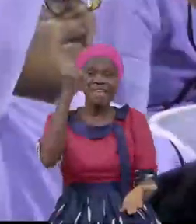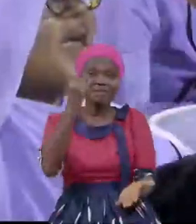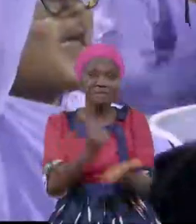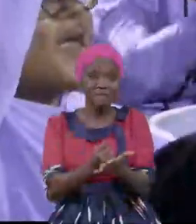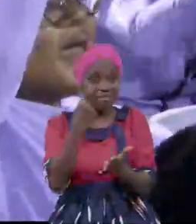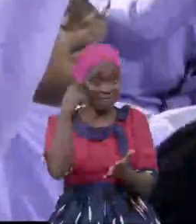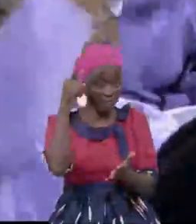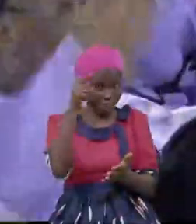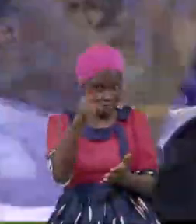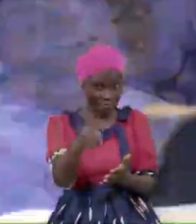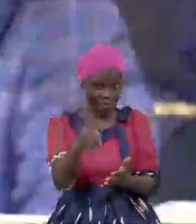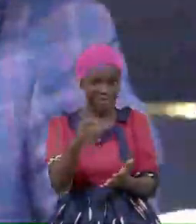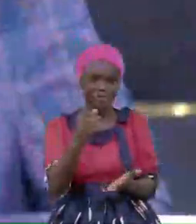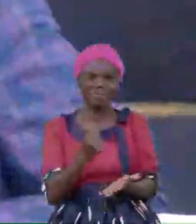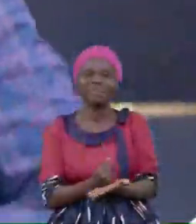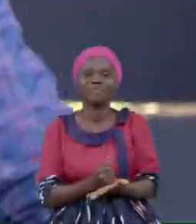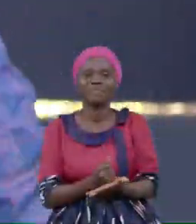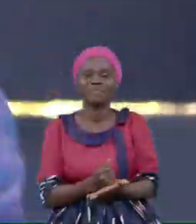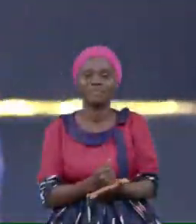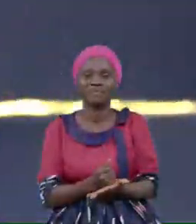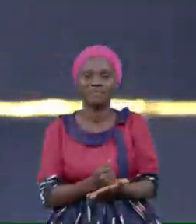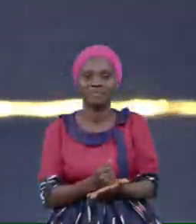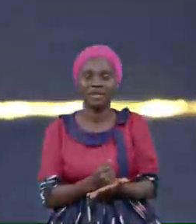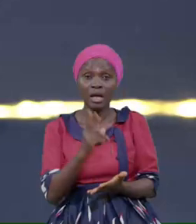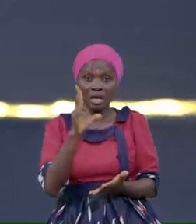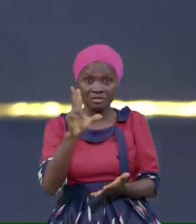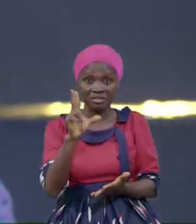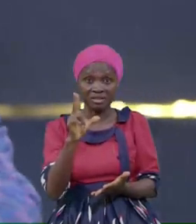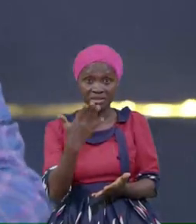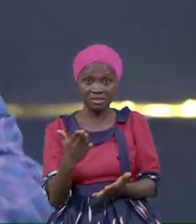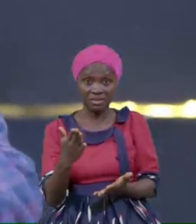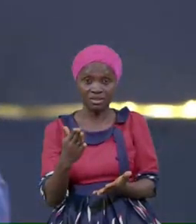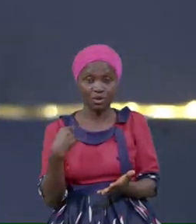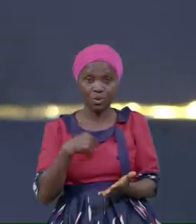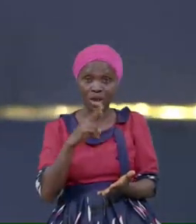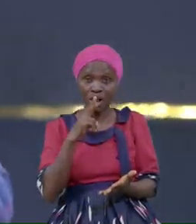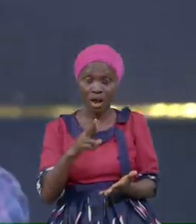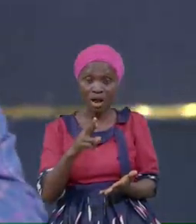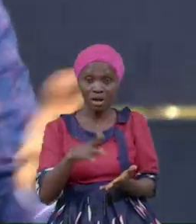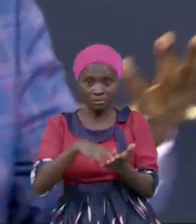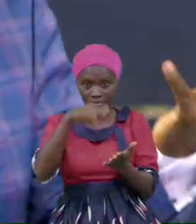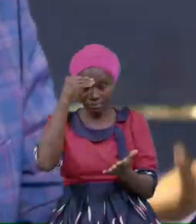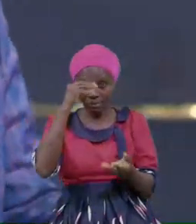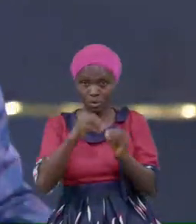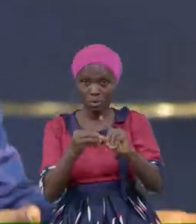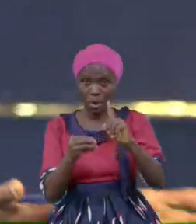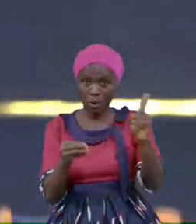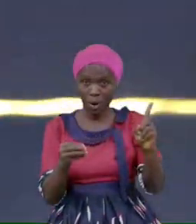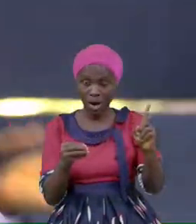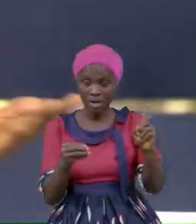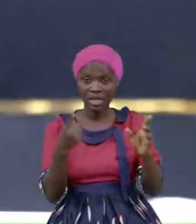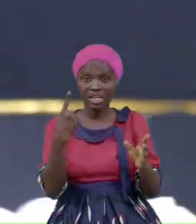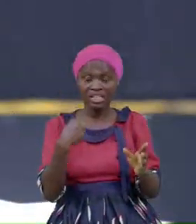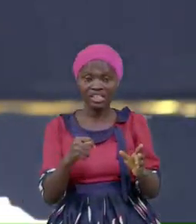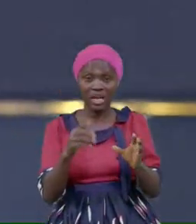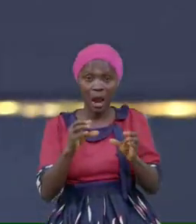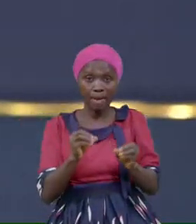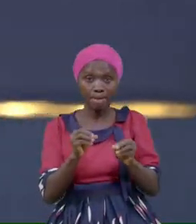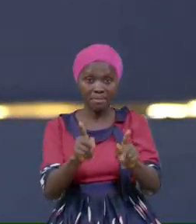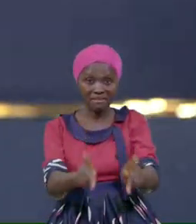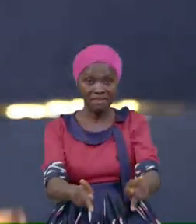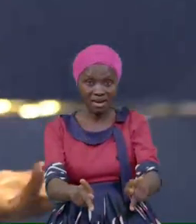Three things we're looking at. One, two, three. Number one, the privileged partakers of God's